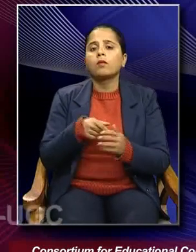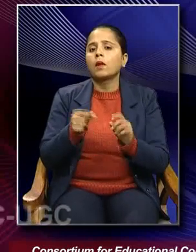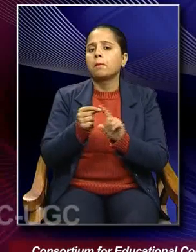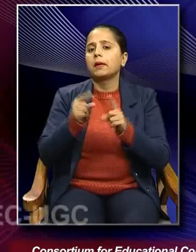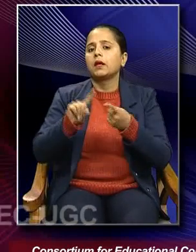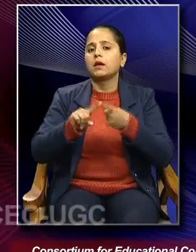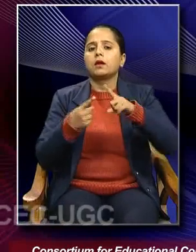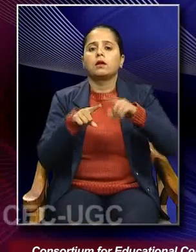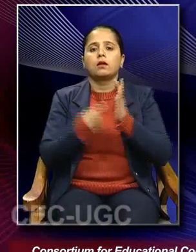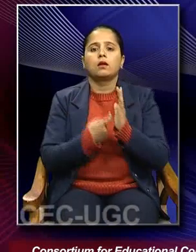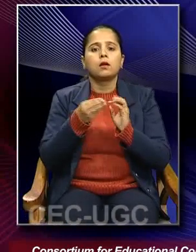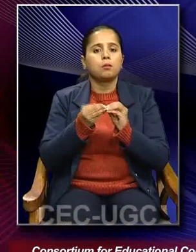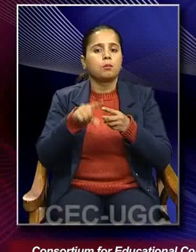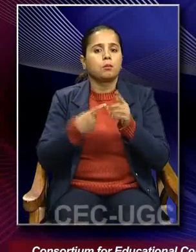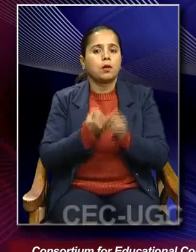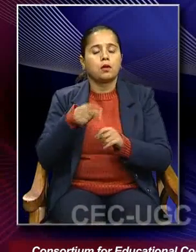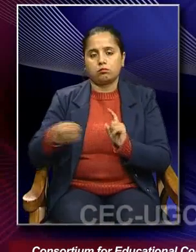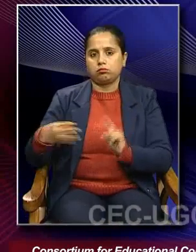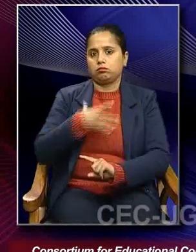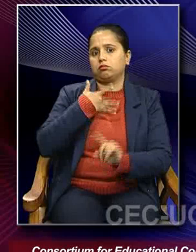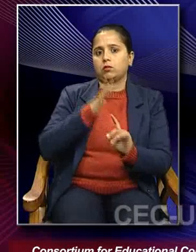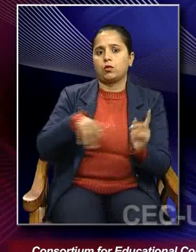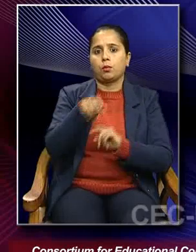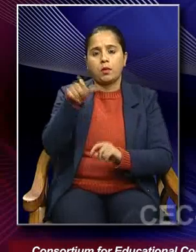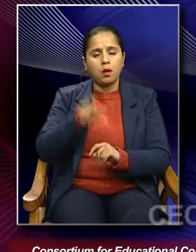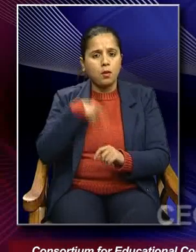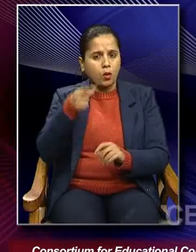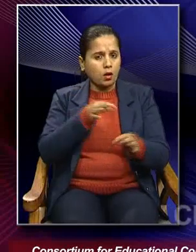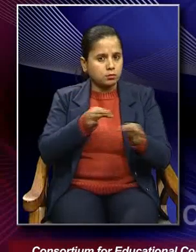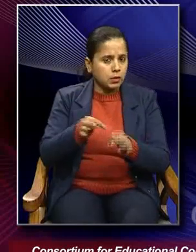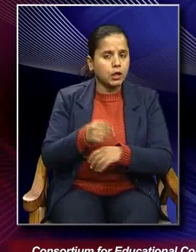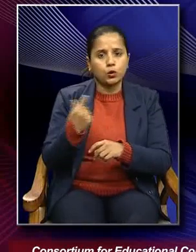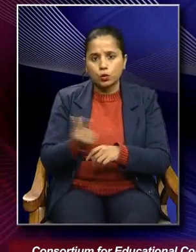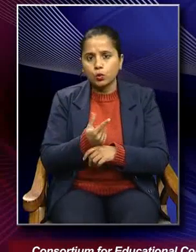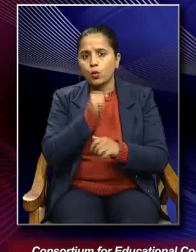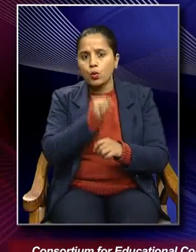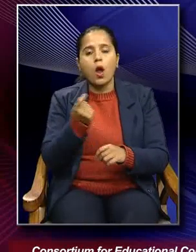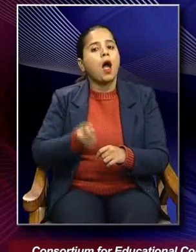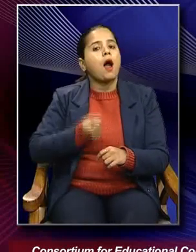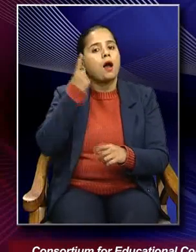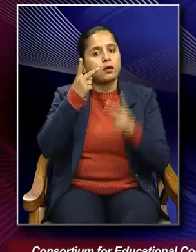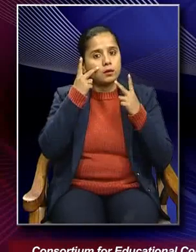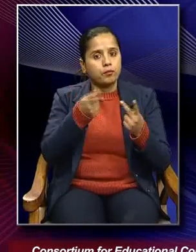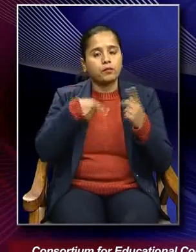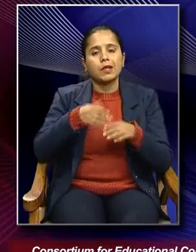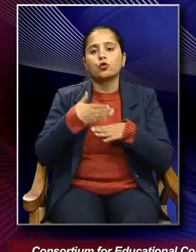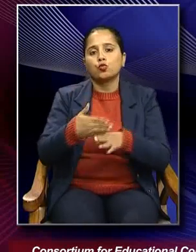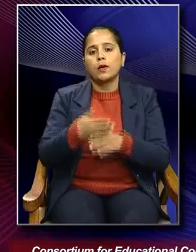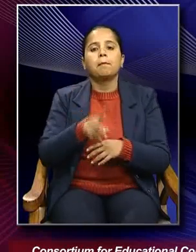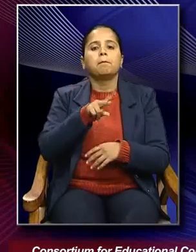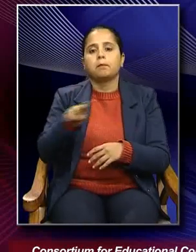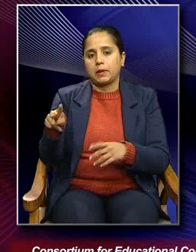was influenced by phenomenologist schools and uses his understanding of shared